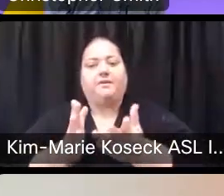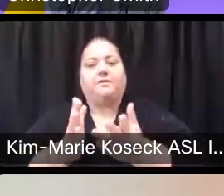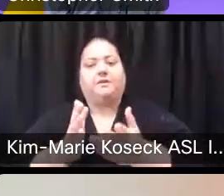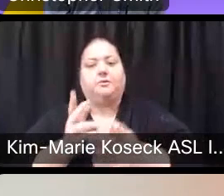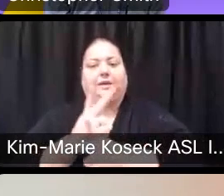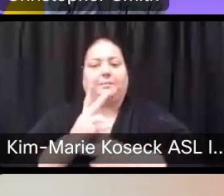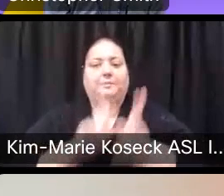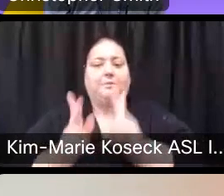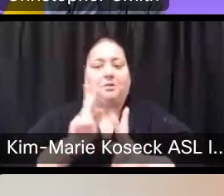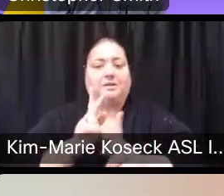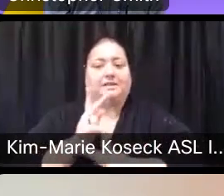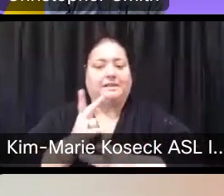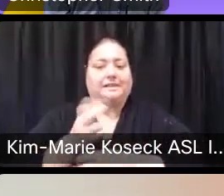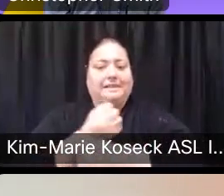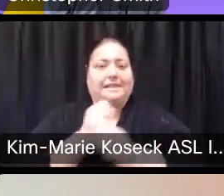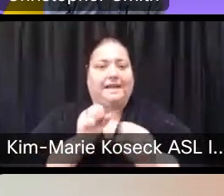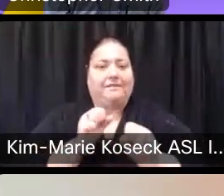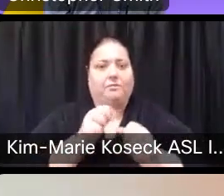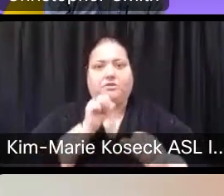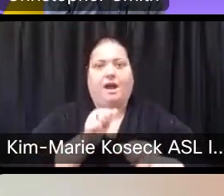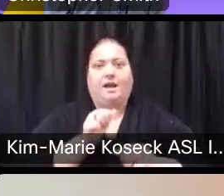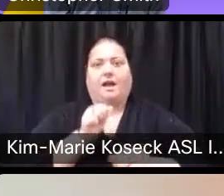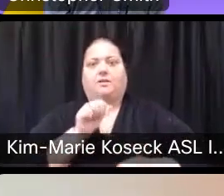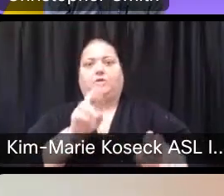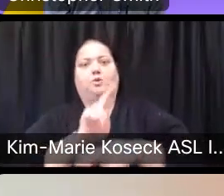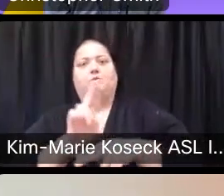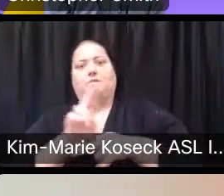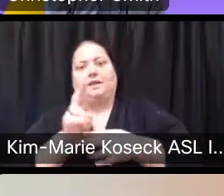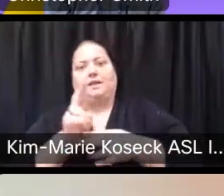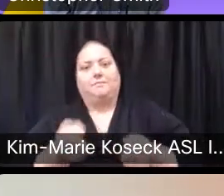people safe and try and use it as sparingly as possible.